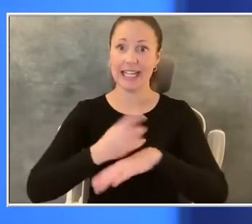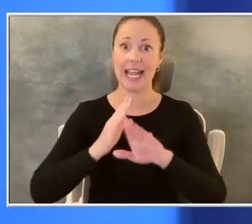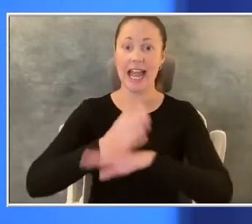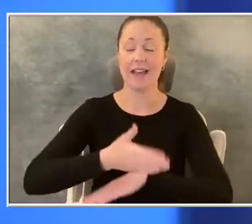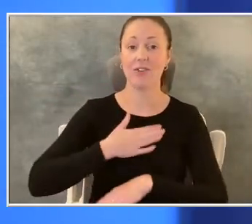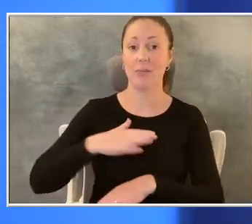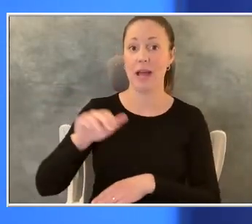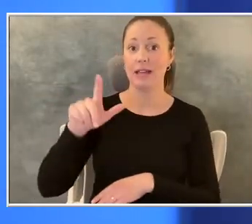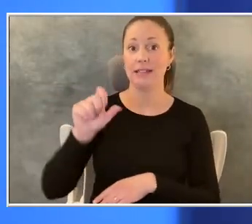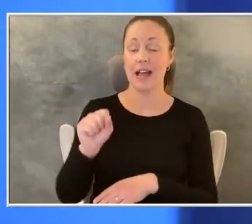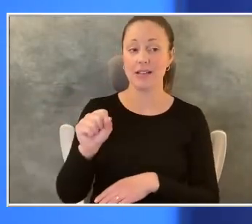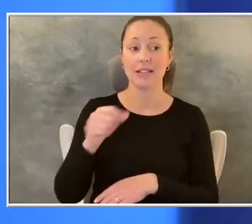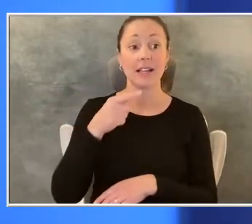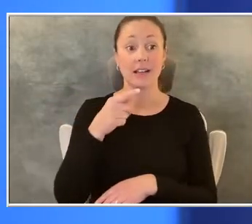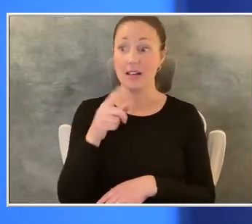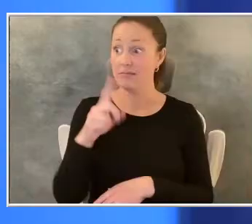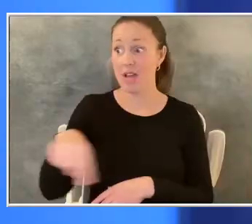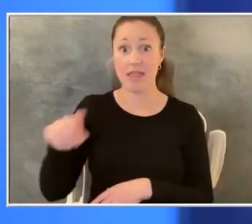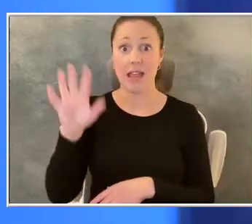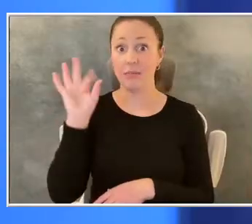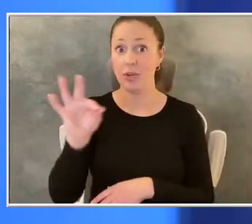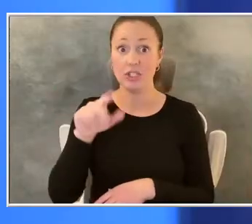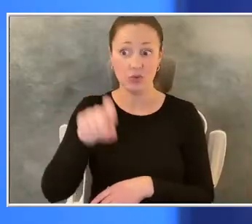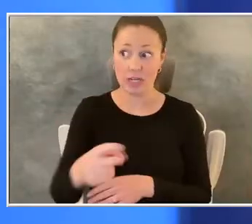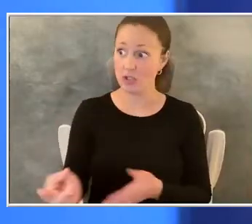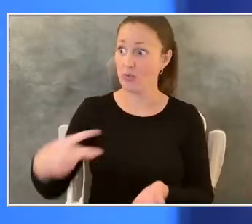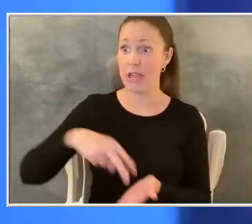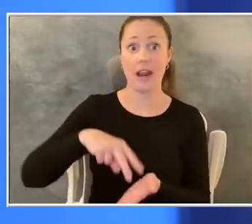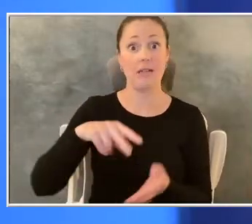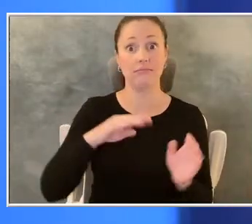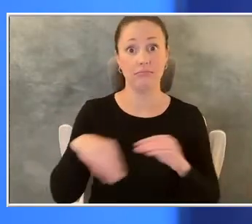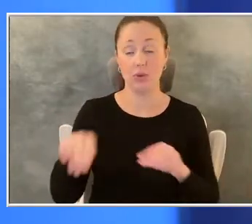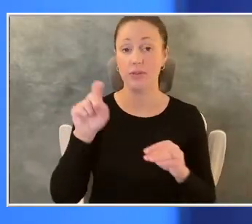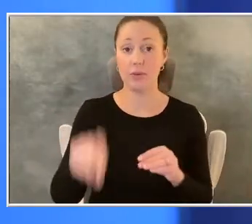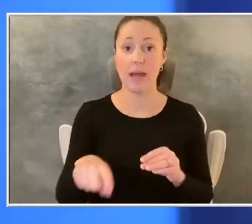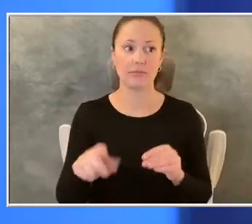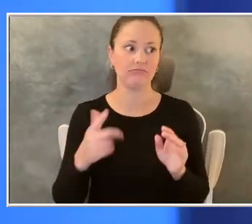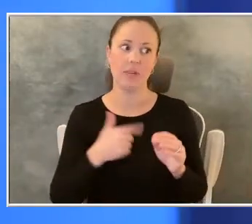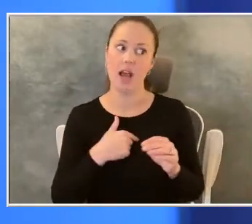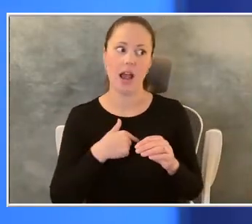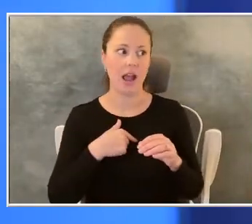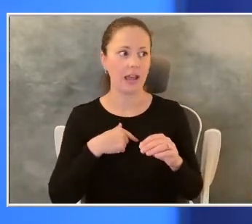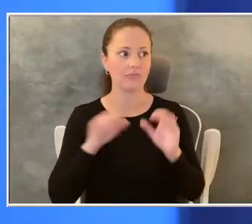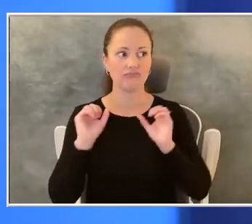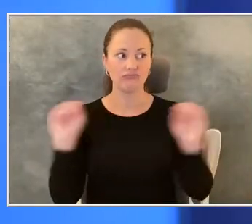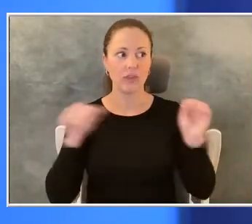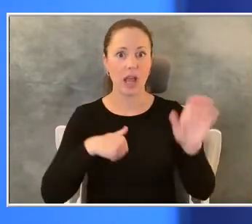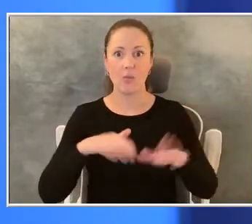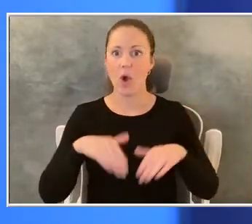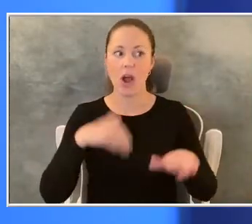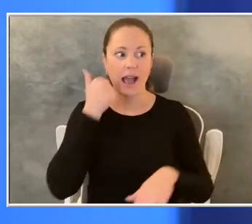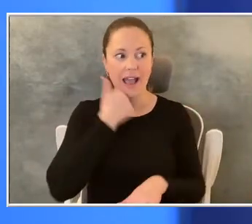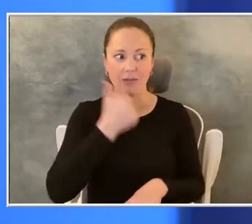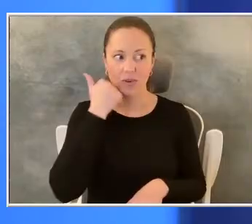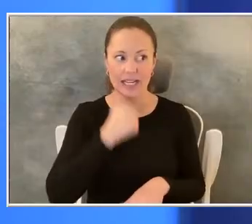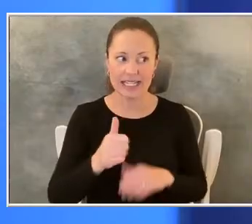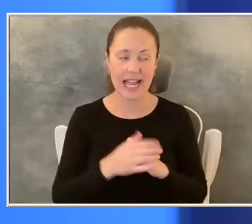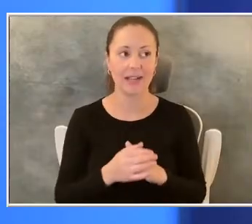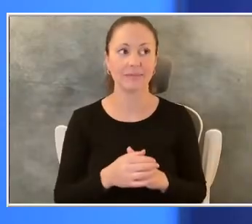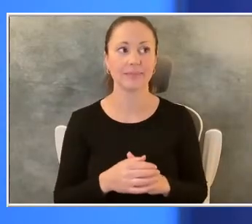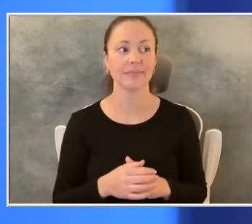preached, you need to get up and get moving. Well, I never stopped. I walked every day. You were determined. And except